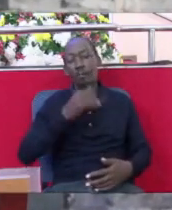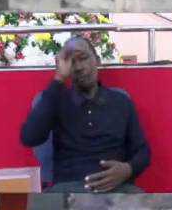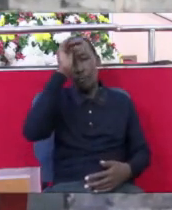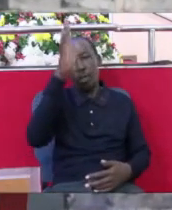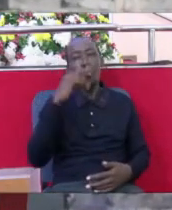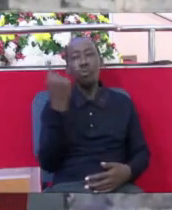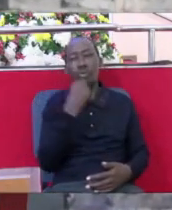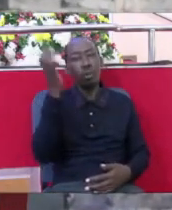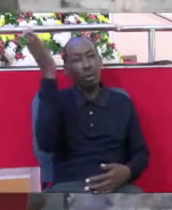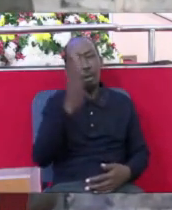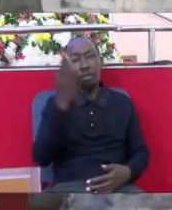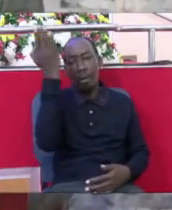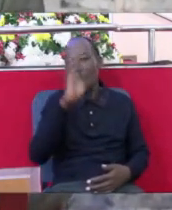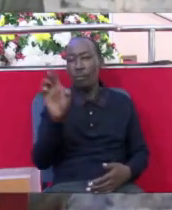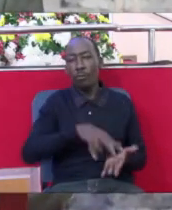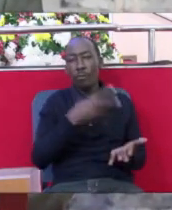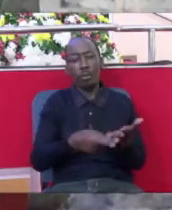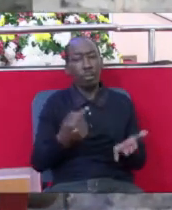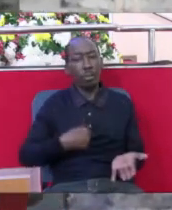never ever fail me.